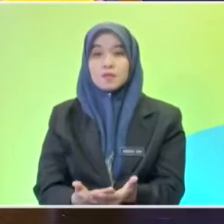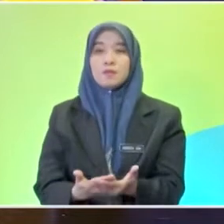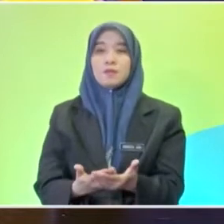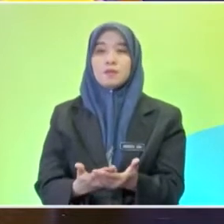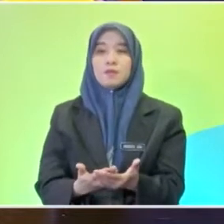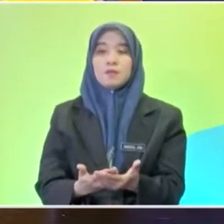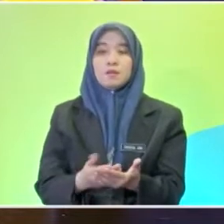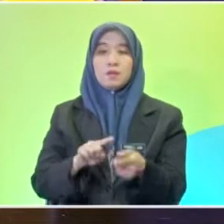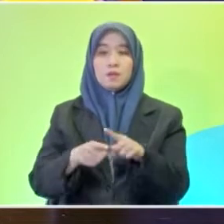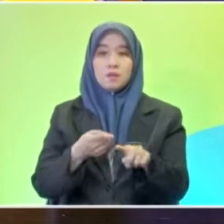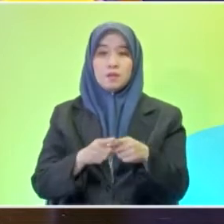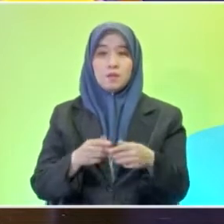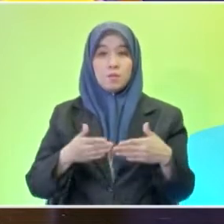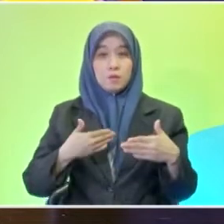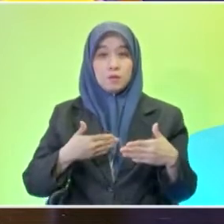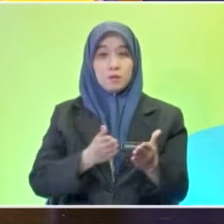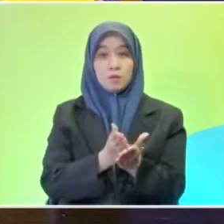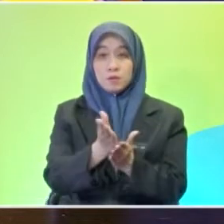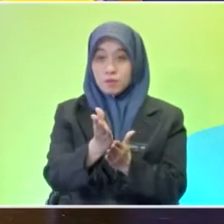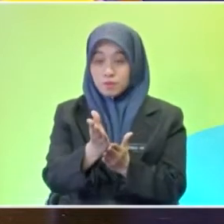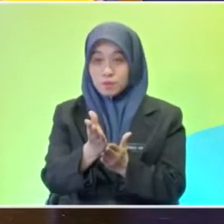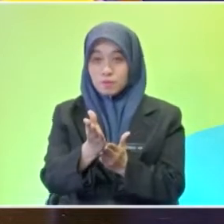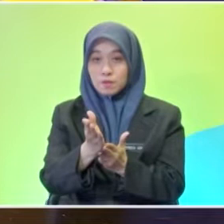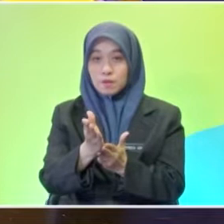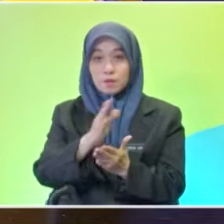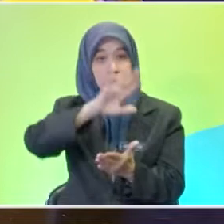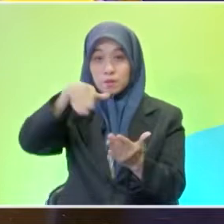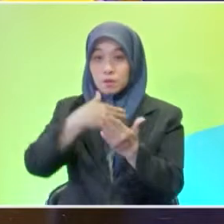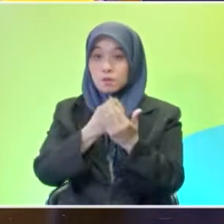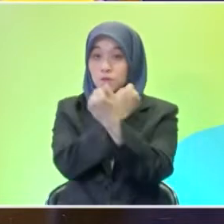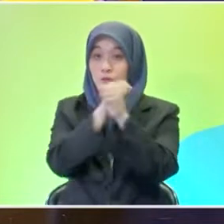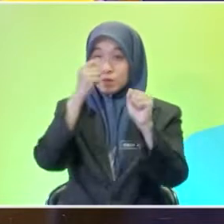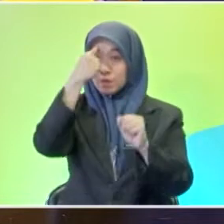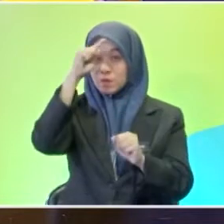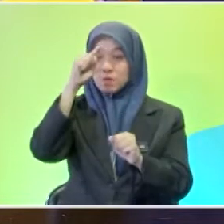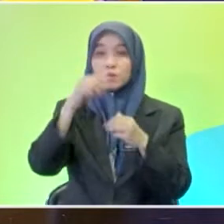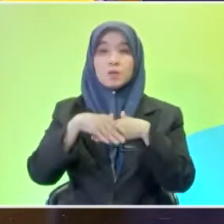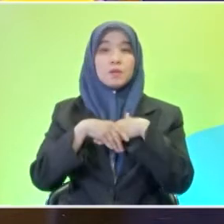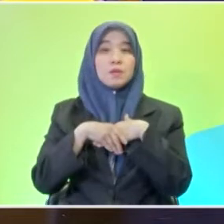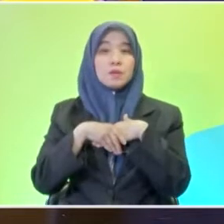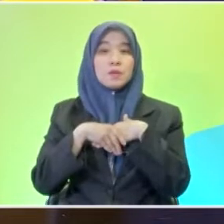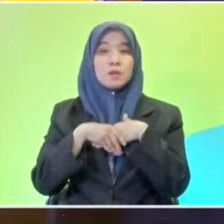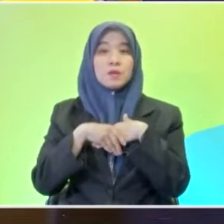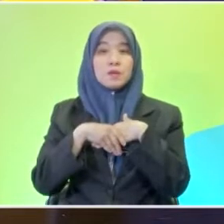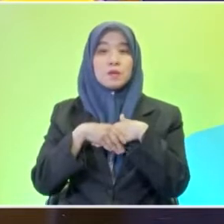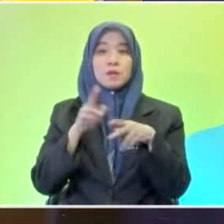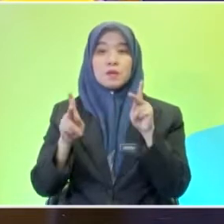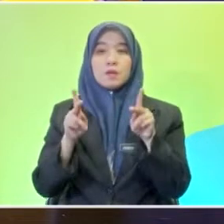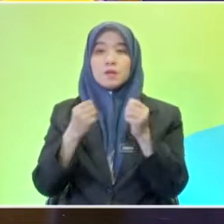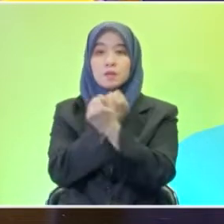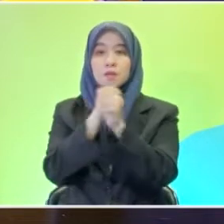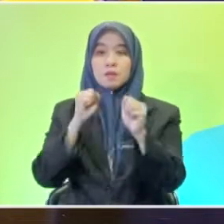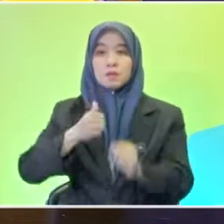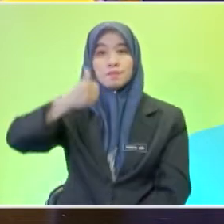my friends... Oh, wait. Before we proceed, is everybody ready for today's English lesson? If you're ready, give me a thumbs up.